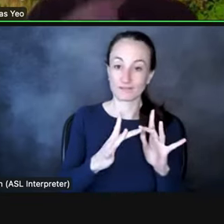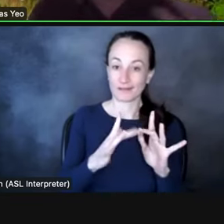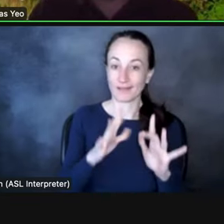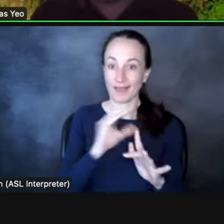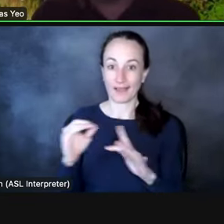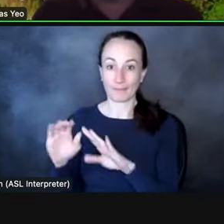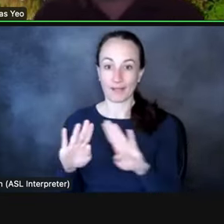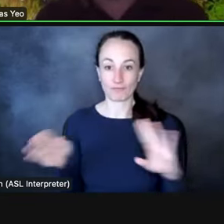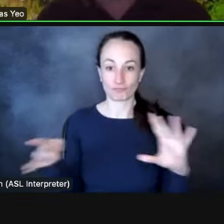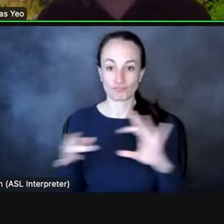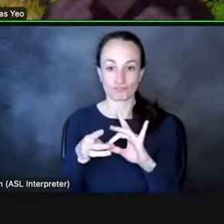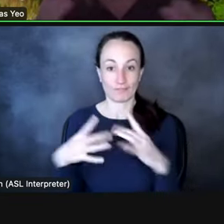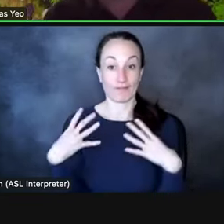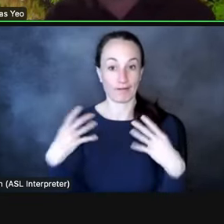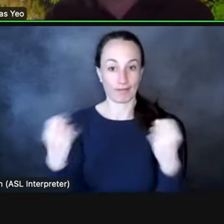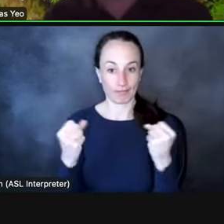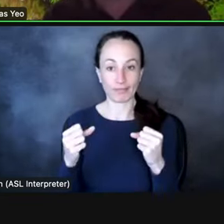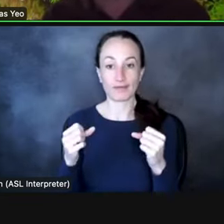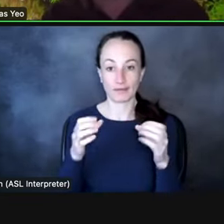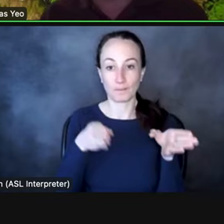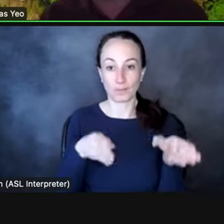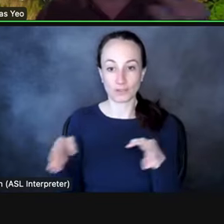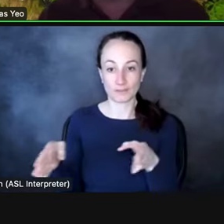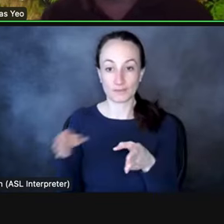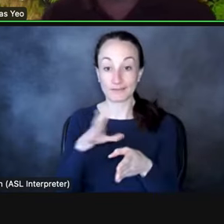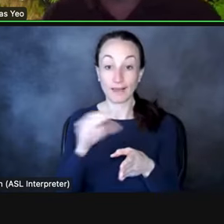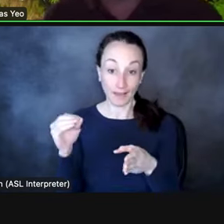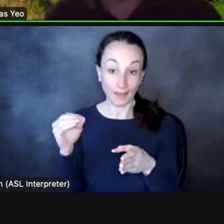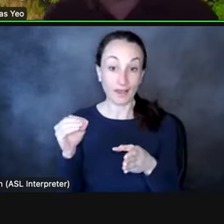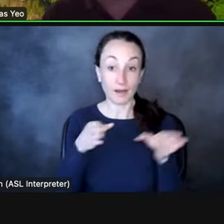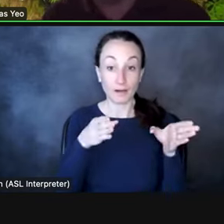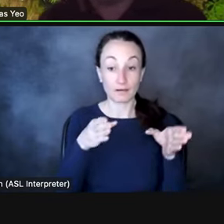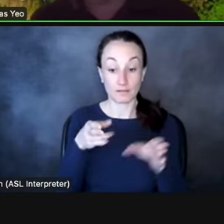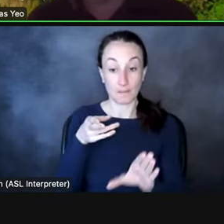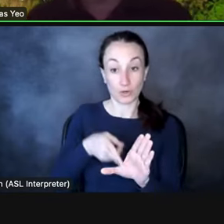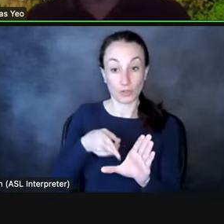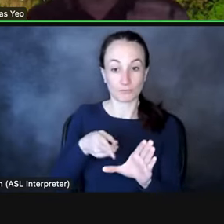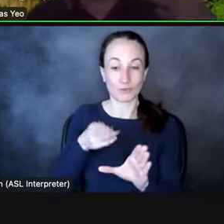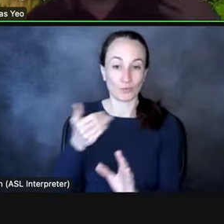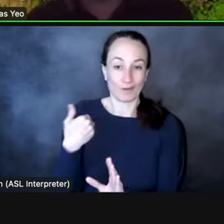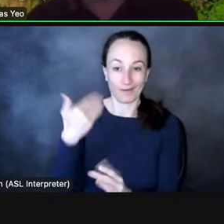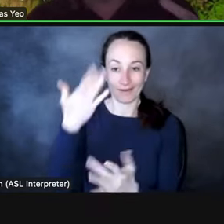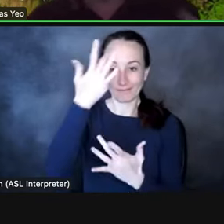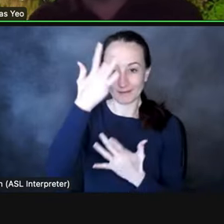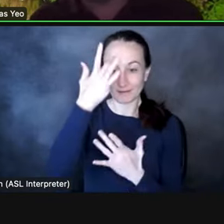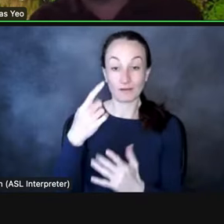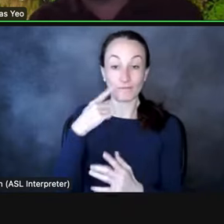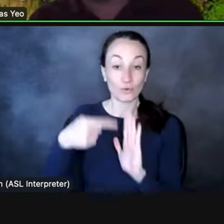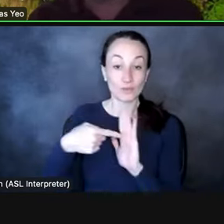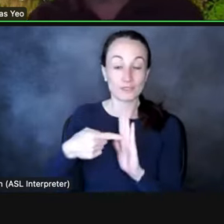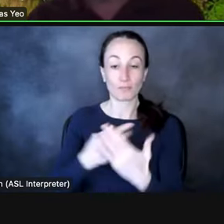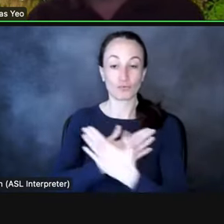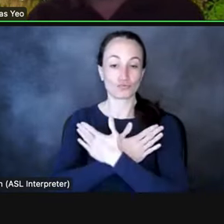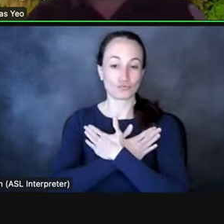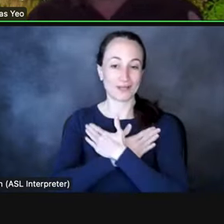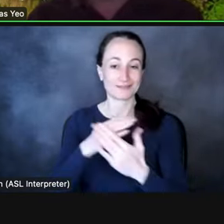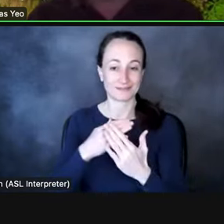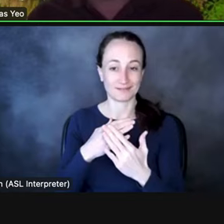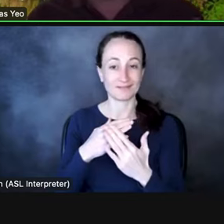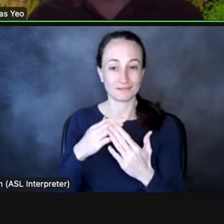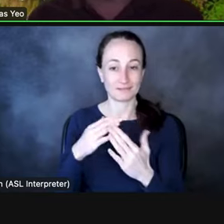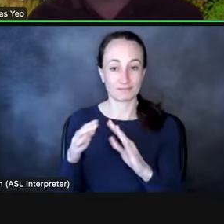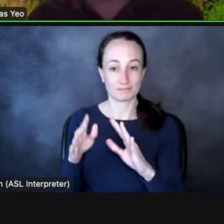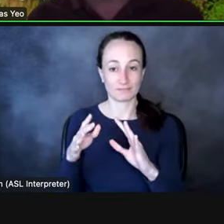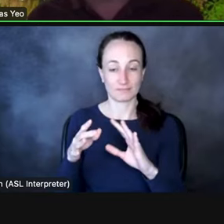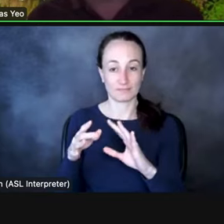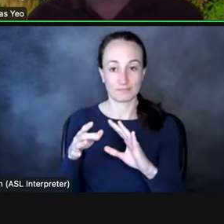and participants and participants with illness. So, for example, resting state function connectivity has been used